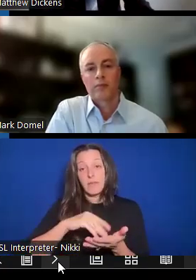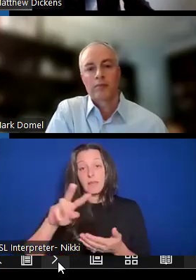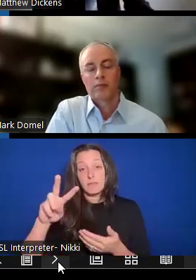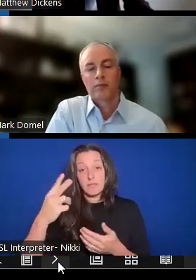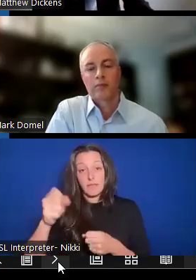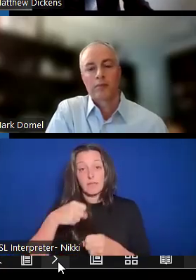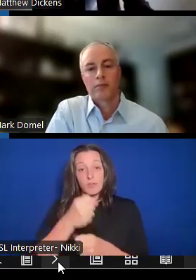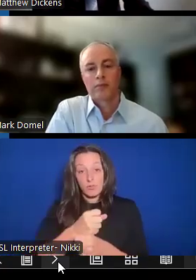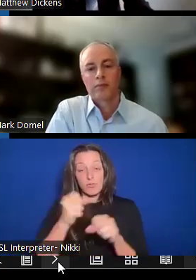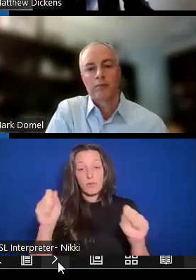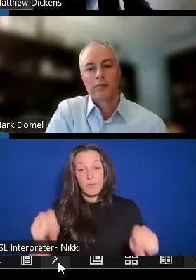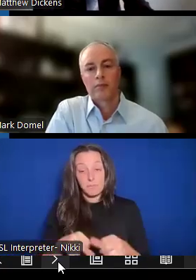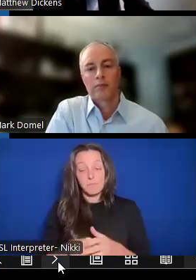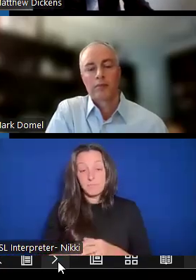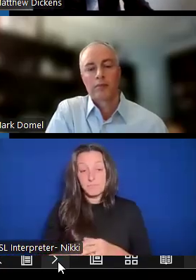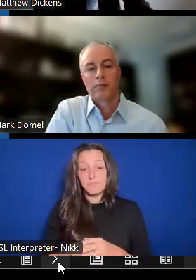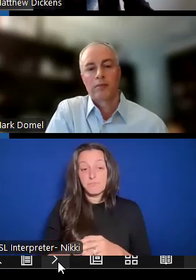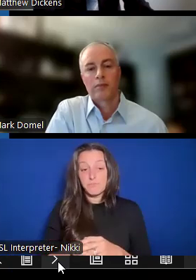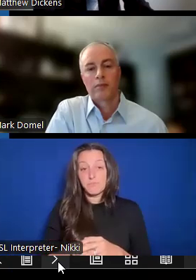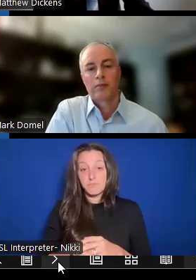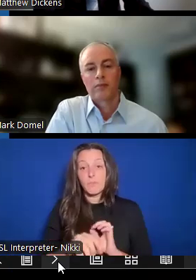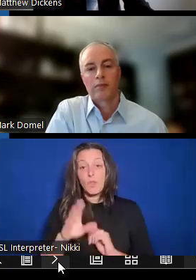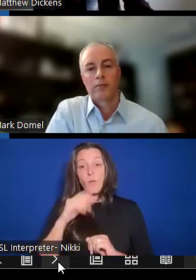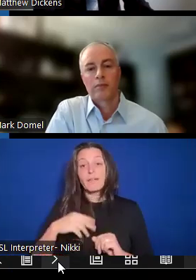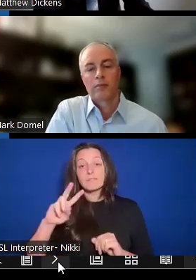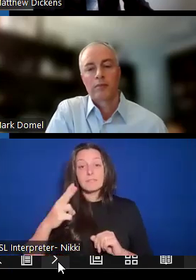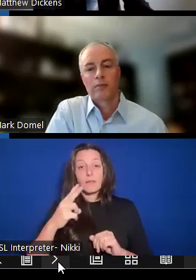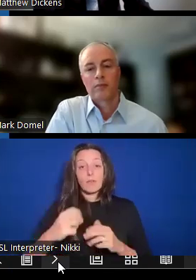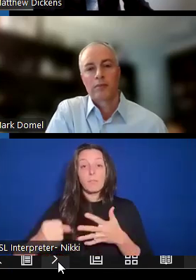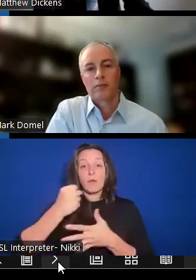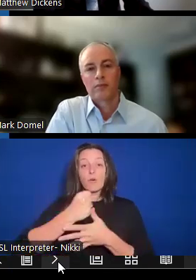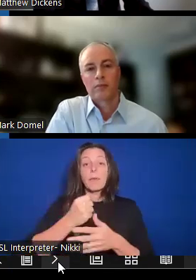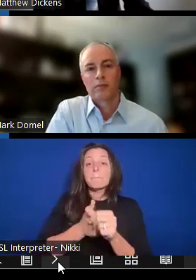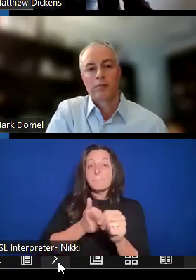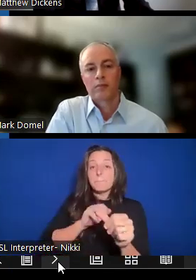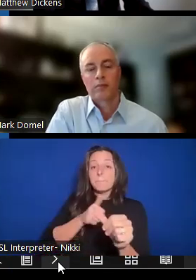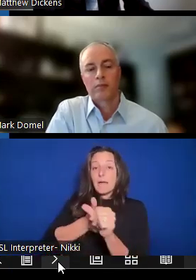have um, second priority behind siblings.